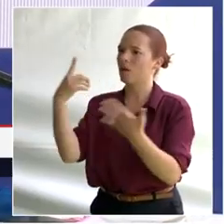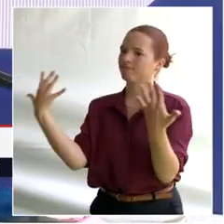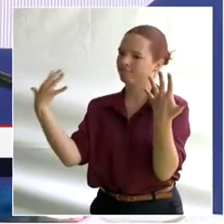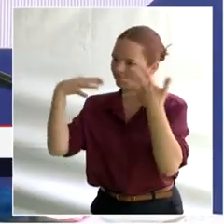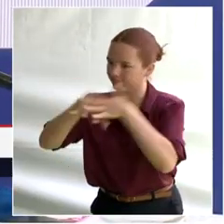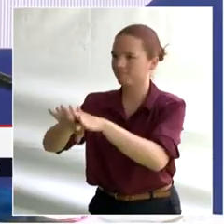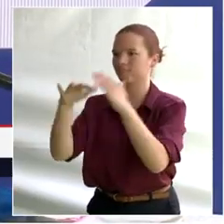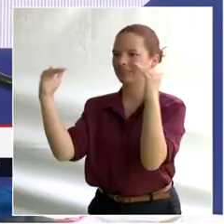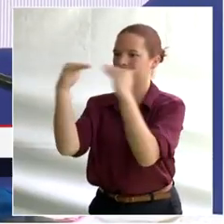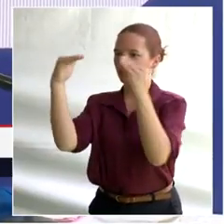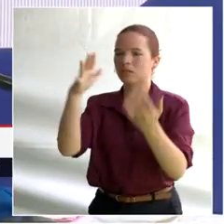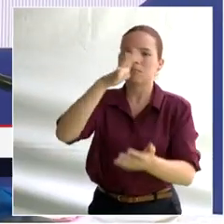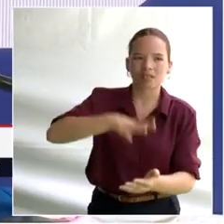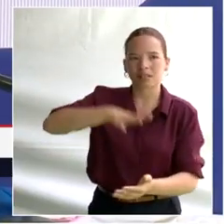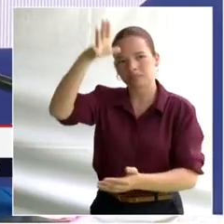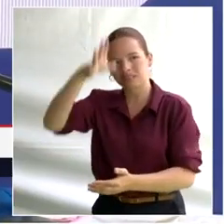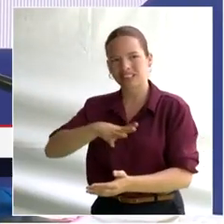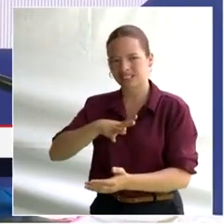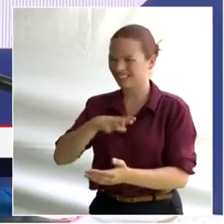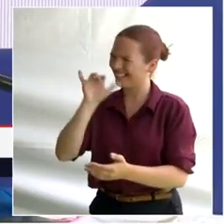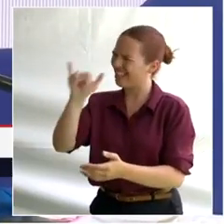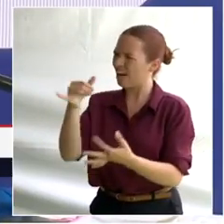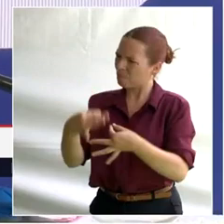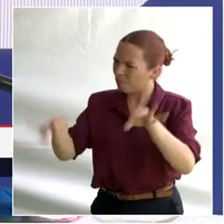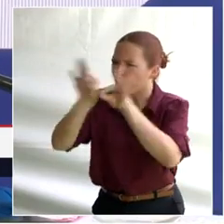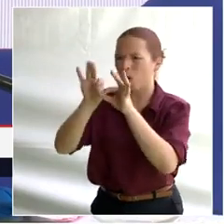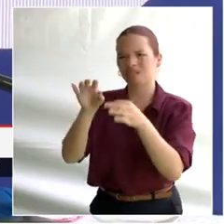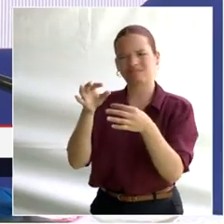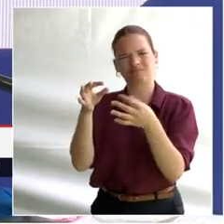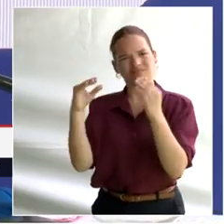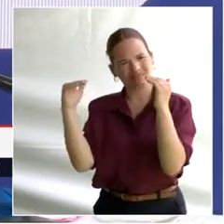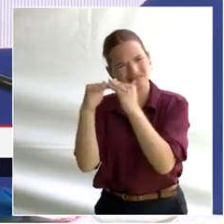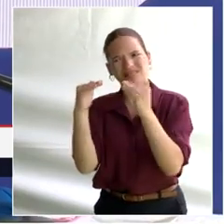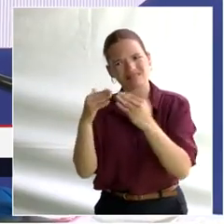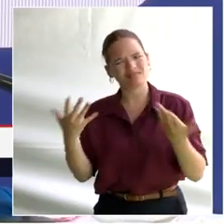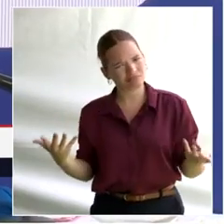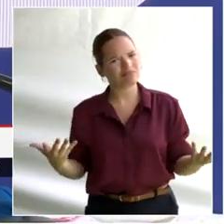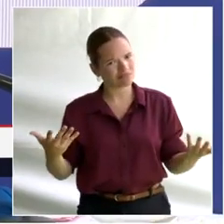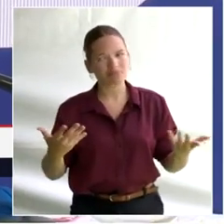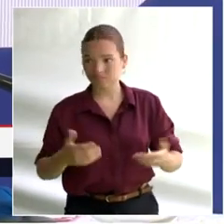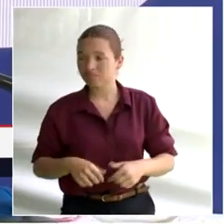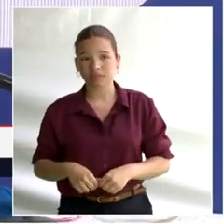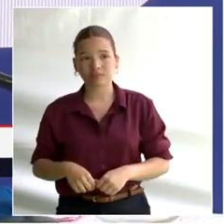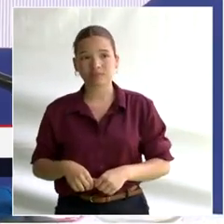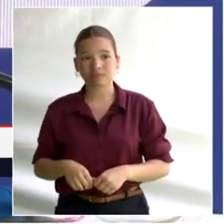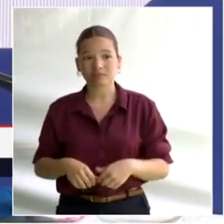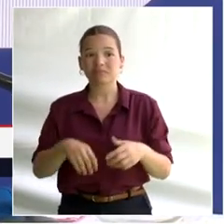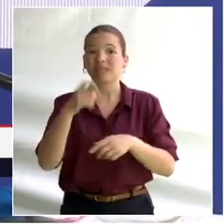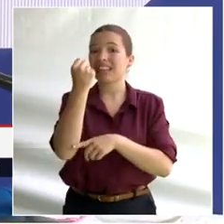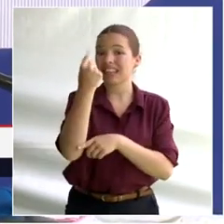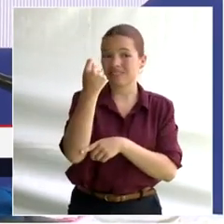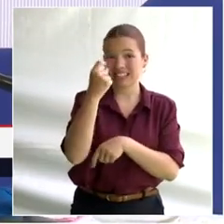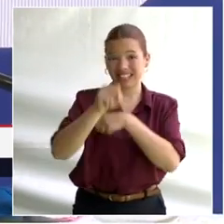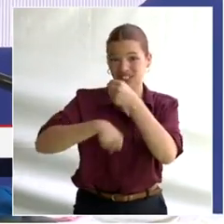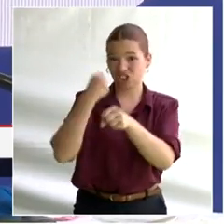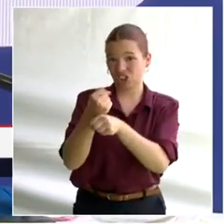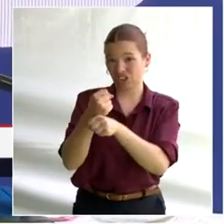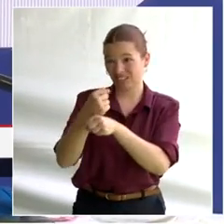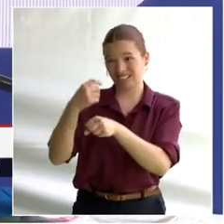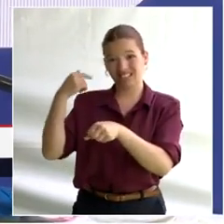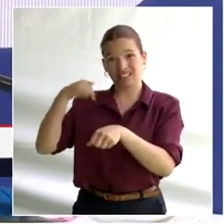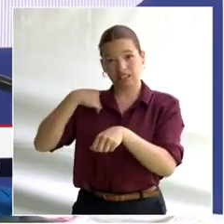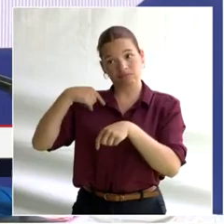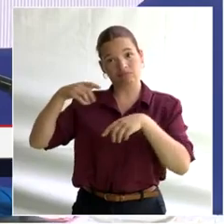equity. Events DC has been a sponsor for over 11 years, and we are delighted to continue with the growth of this